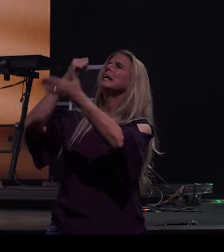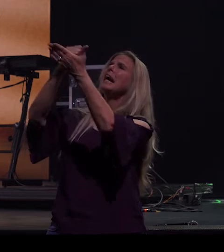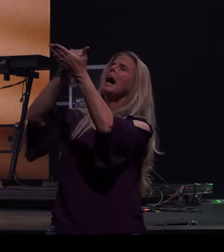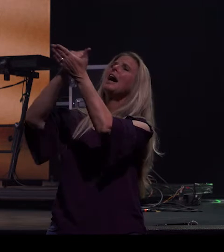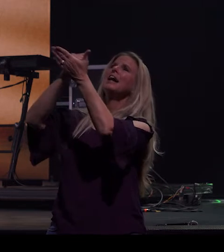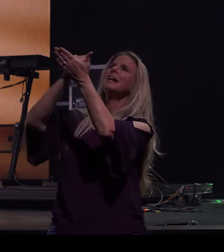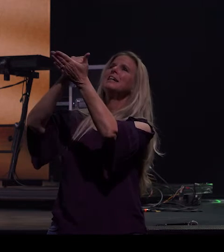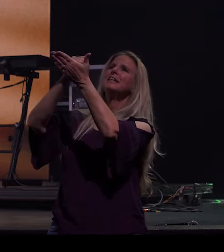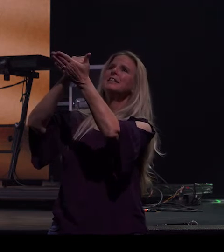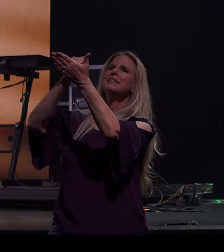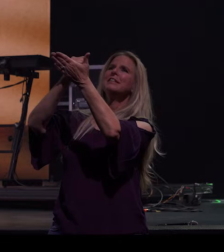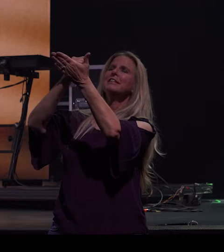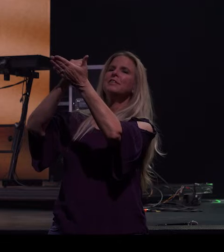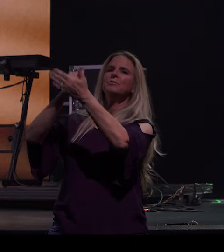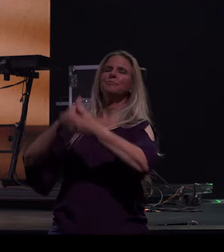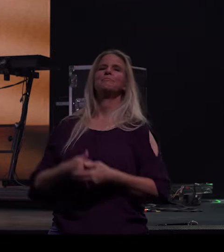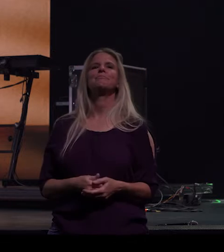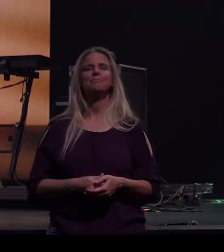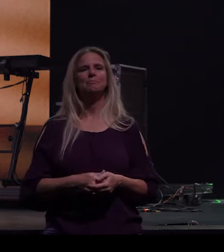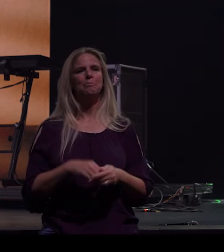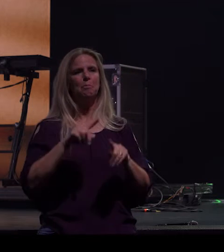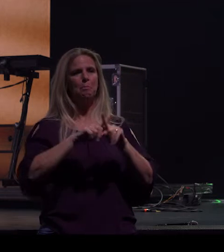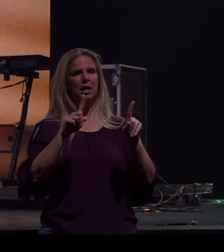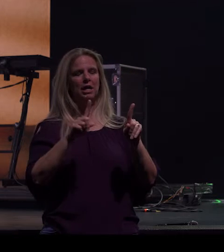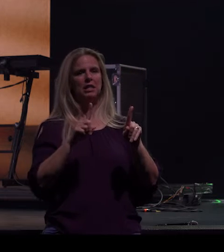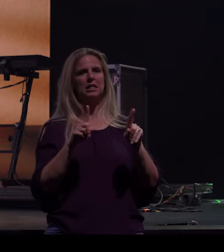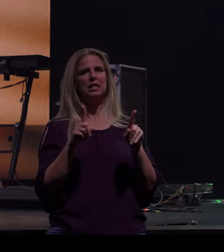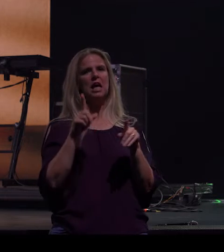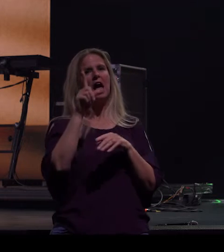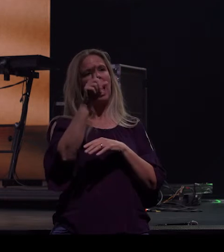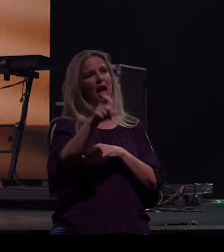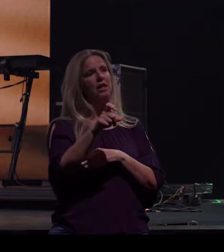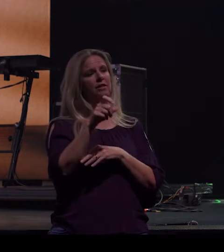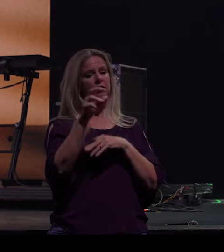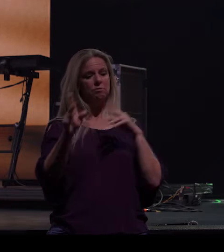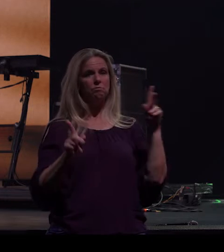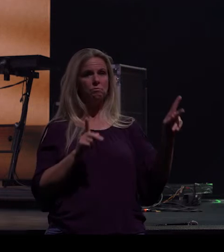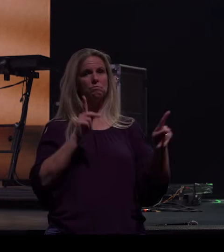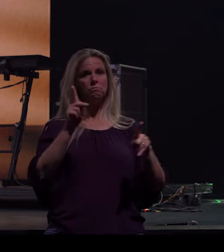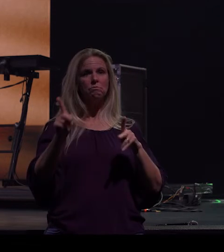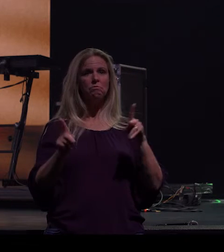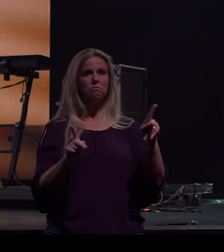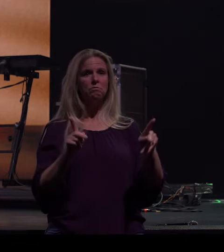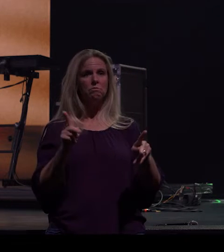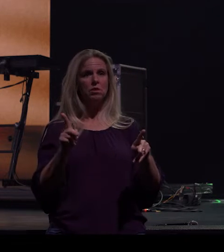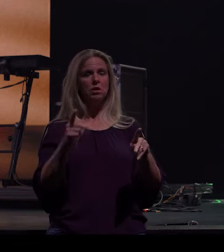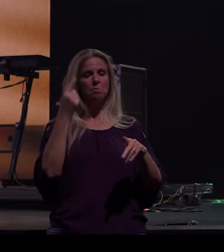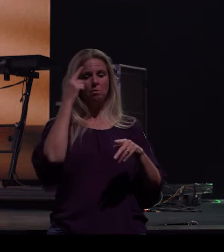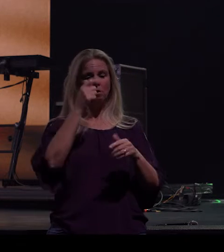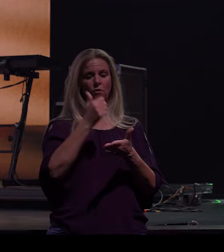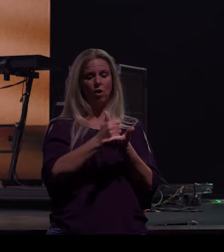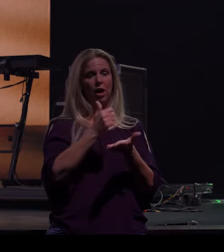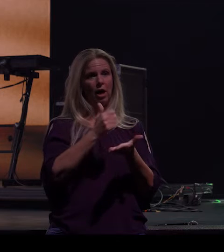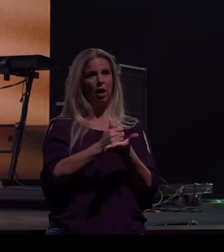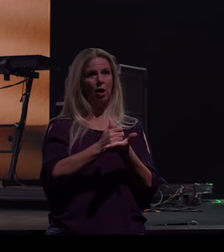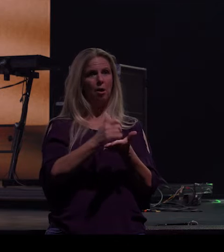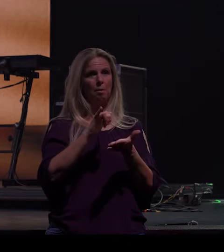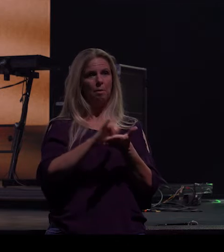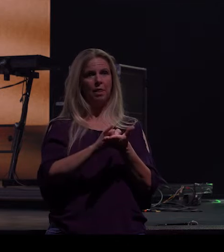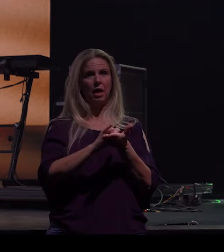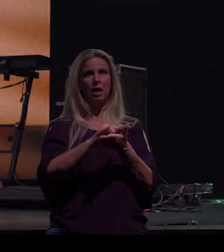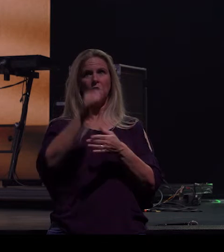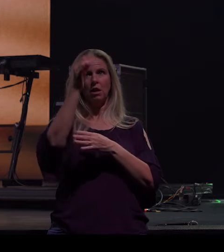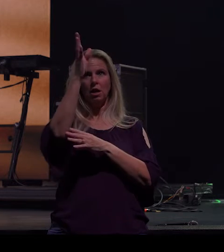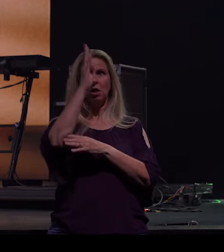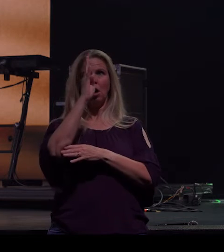me. I mean asking for help from the people that God has placed around you, godly people around you. And I'd be